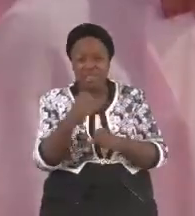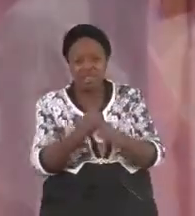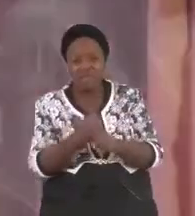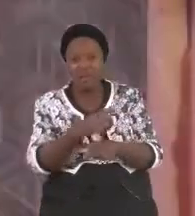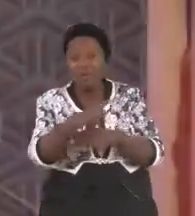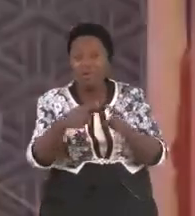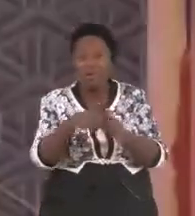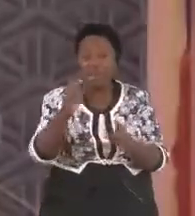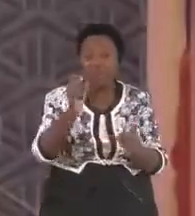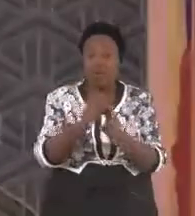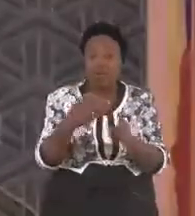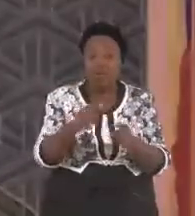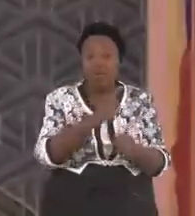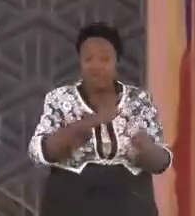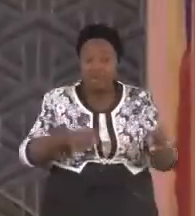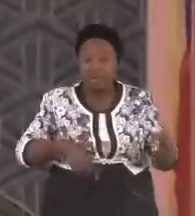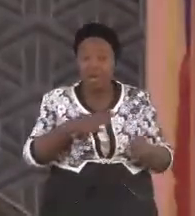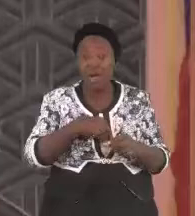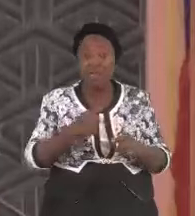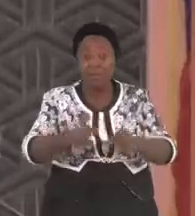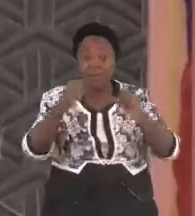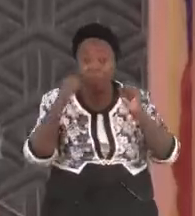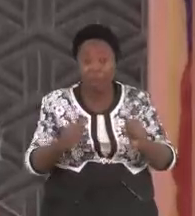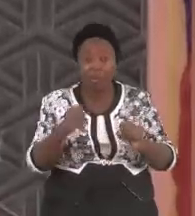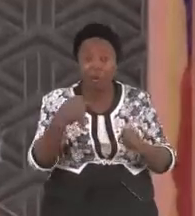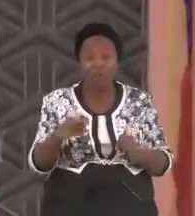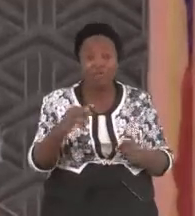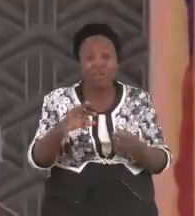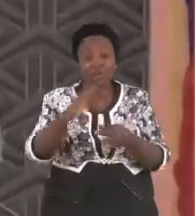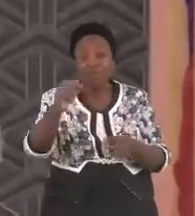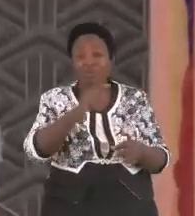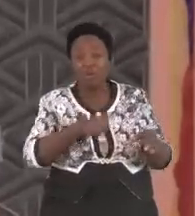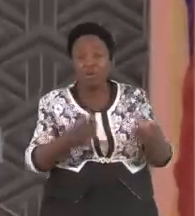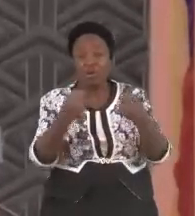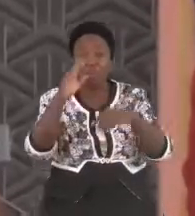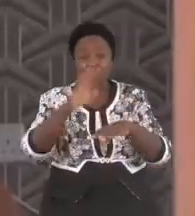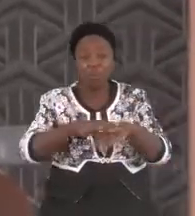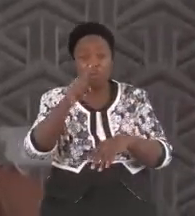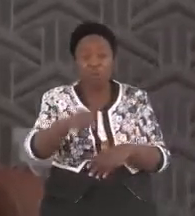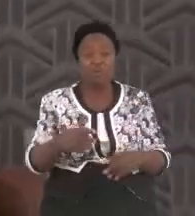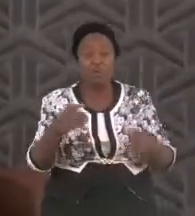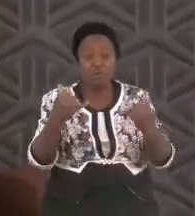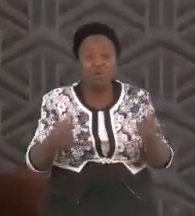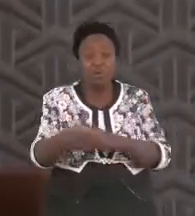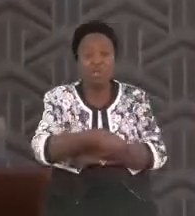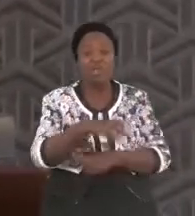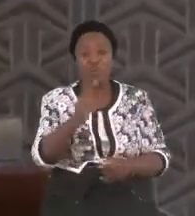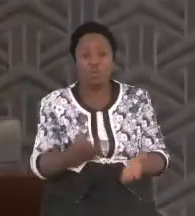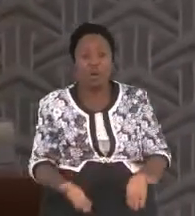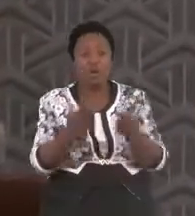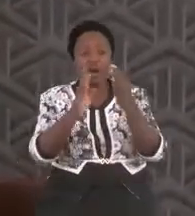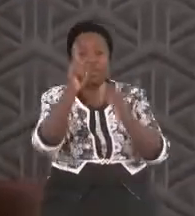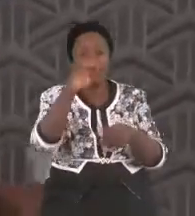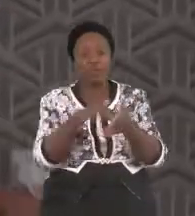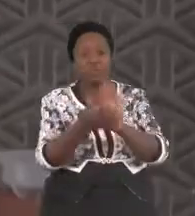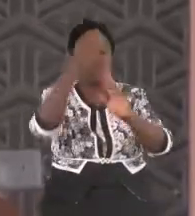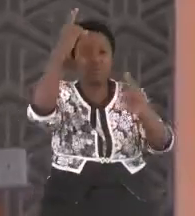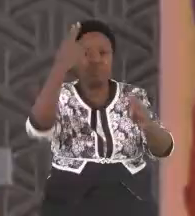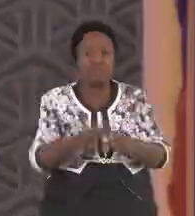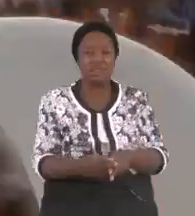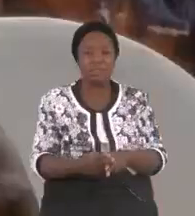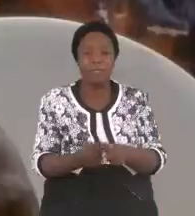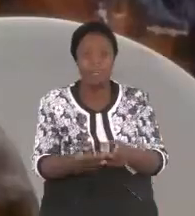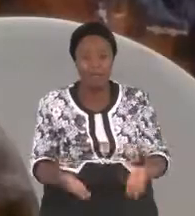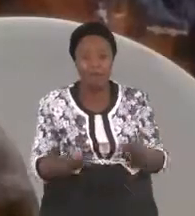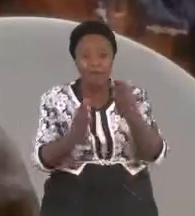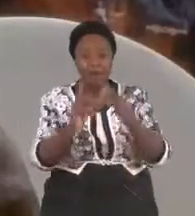the power of the prince comes upon you today, you will rise up in Jesus' name. Rise up.